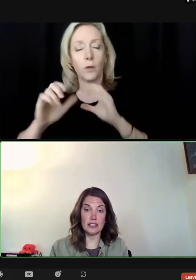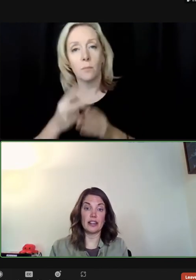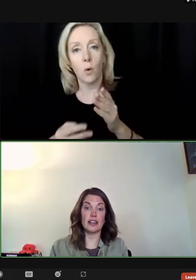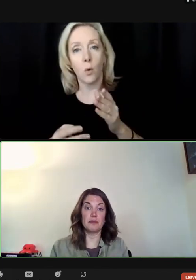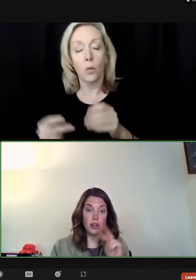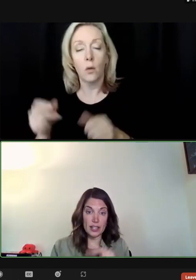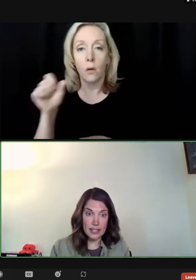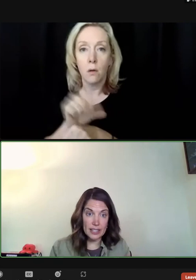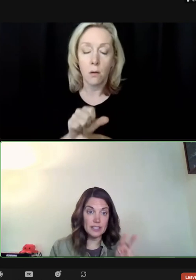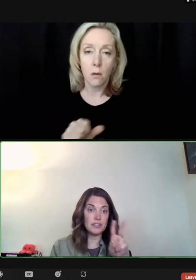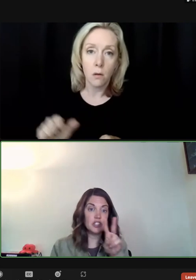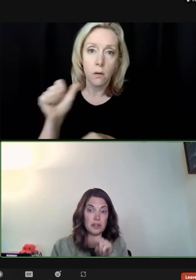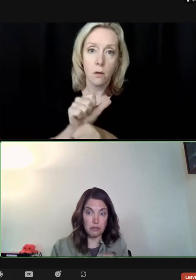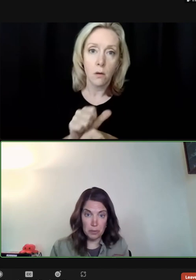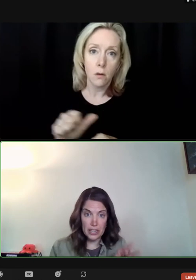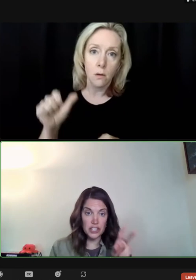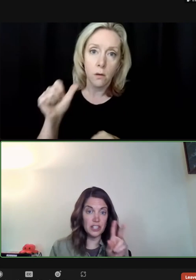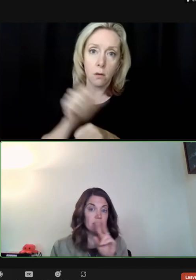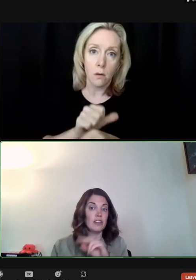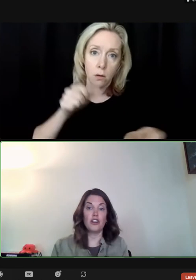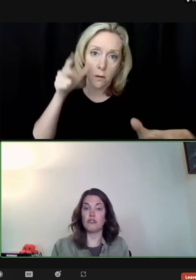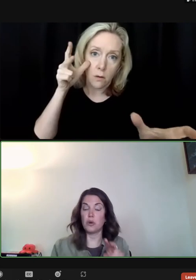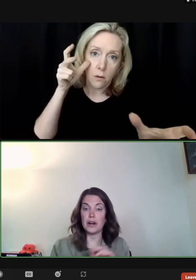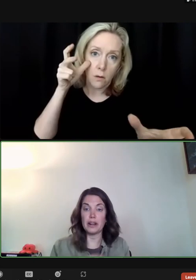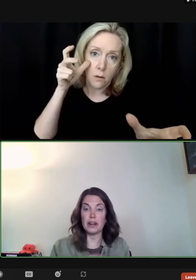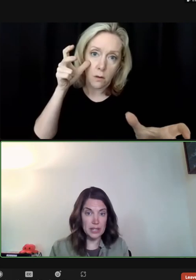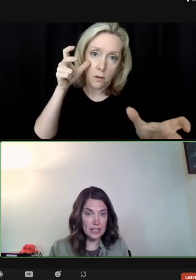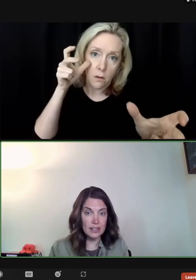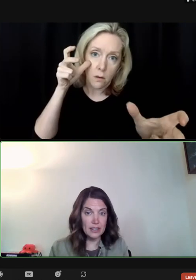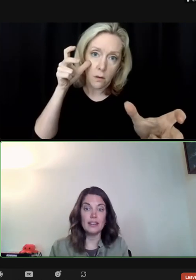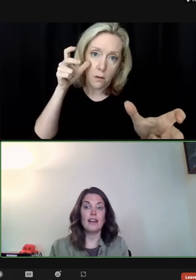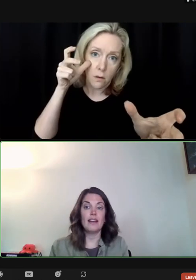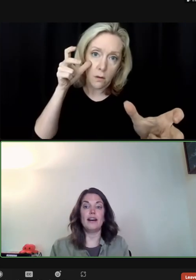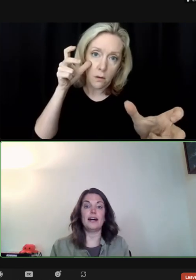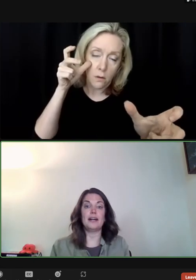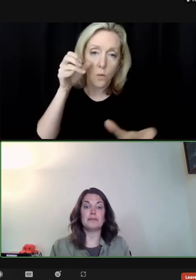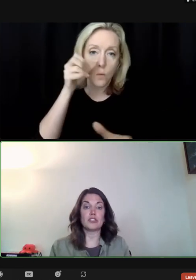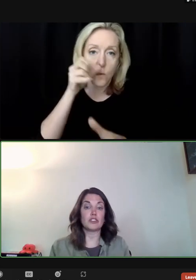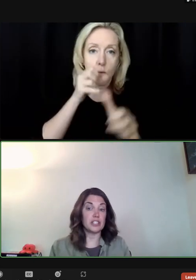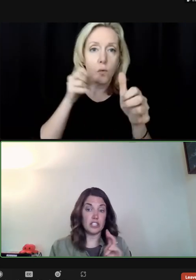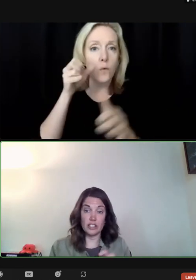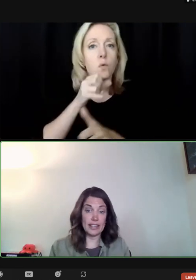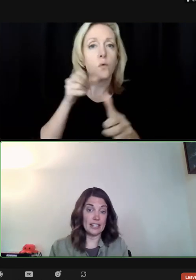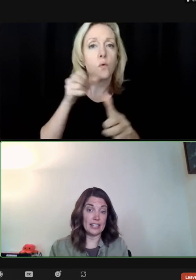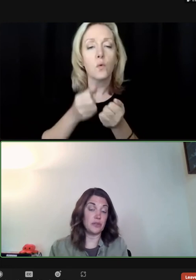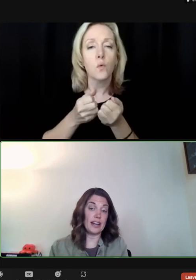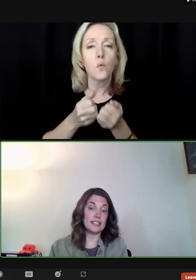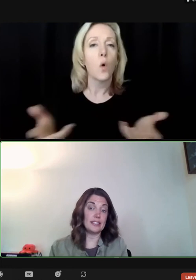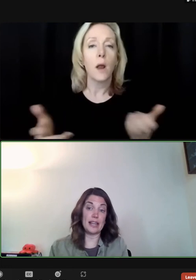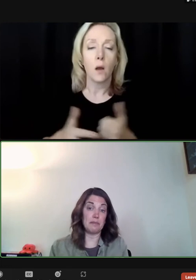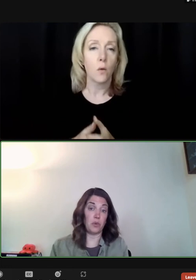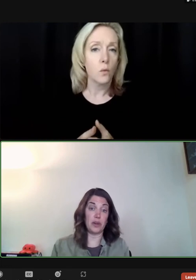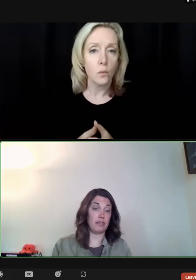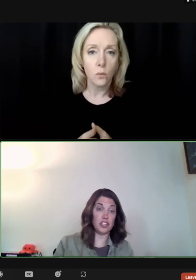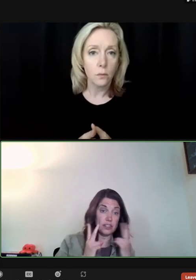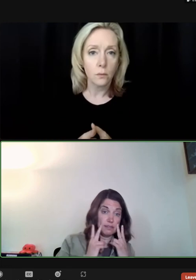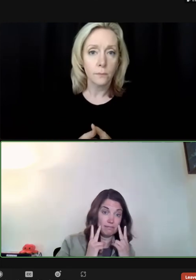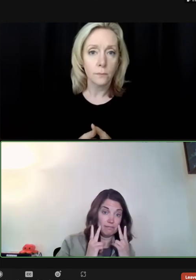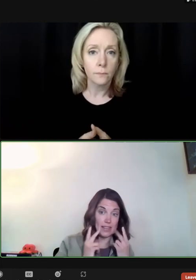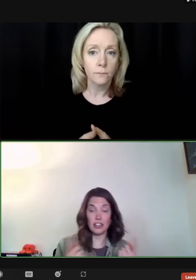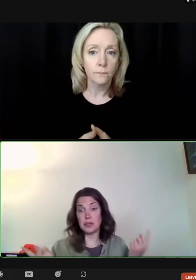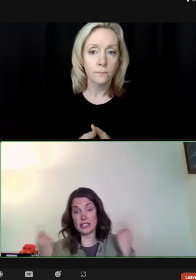you're working to kind of process visual information for whatever reason, learning to look. And so that's the same